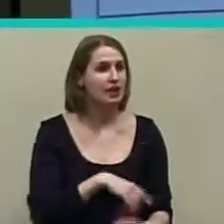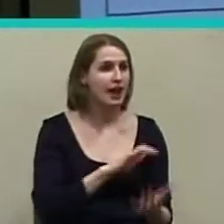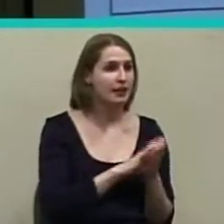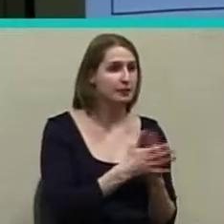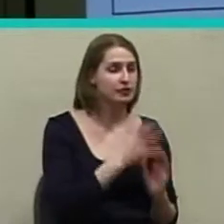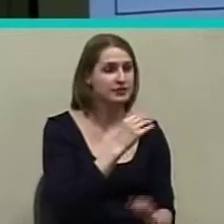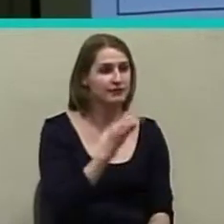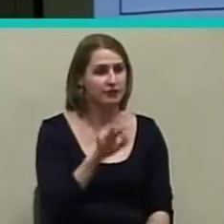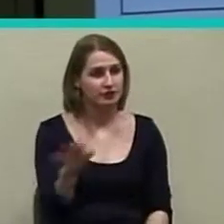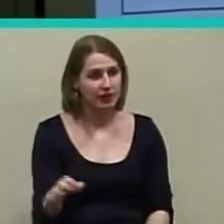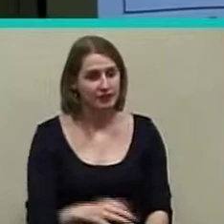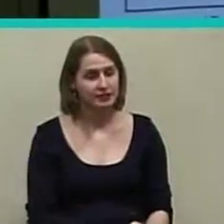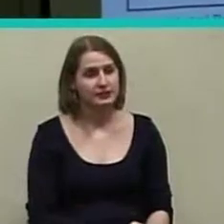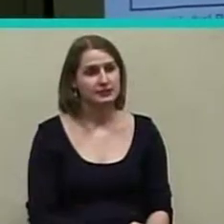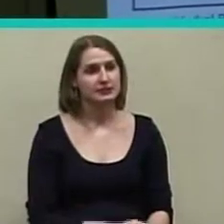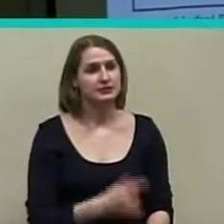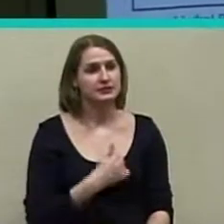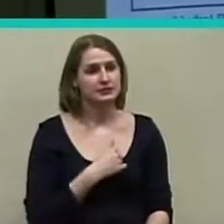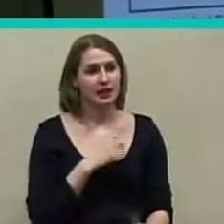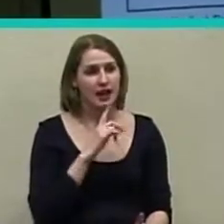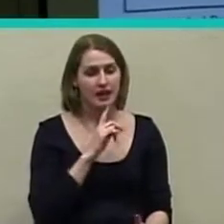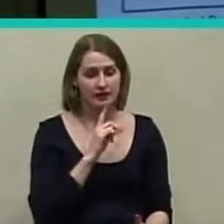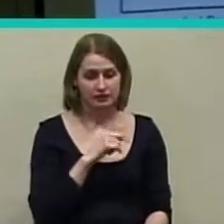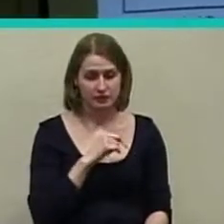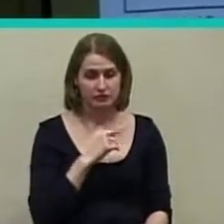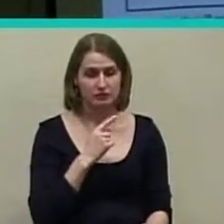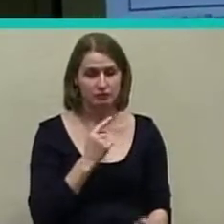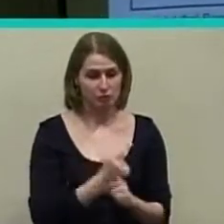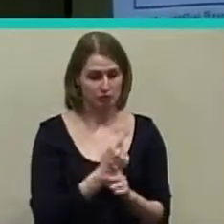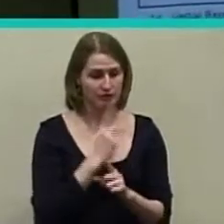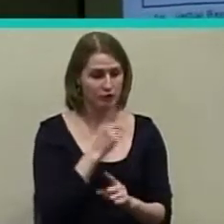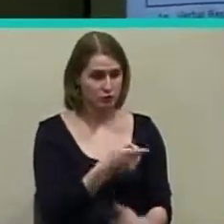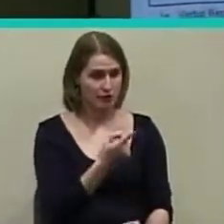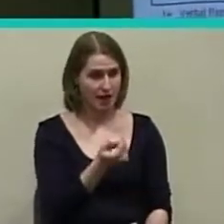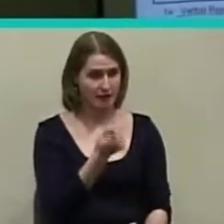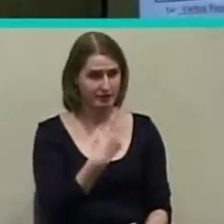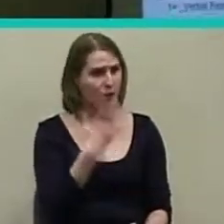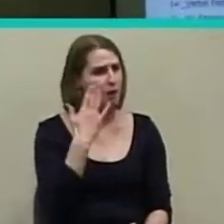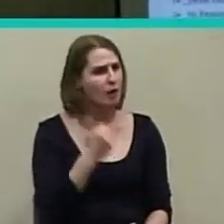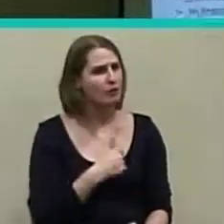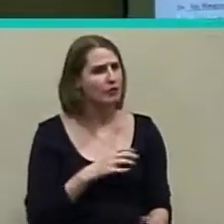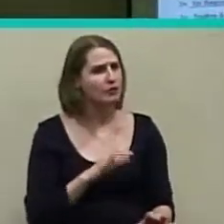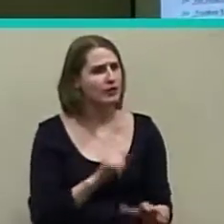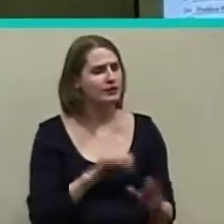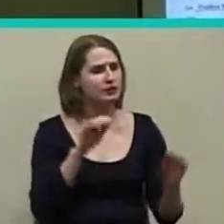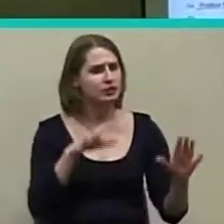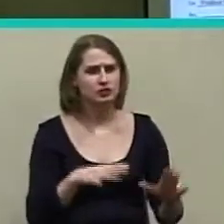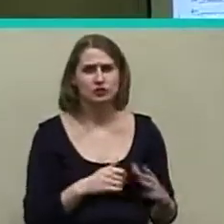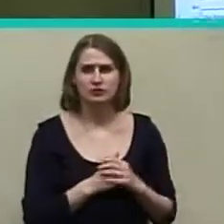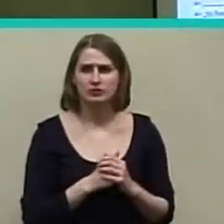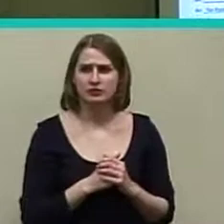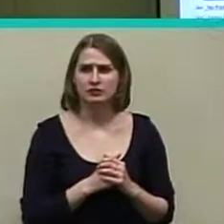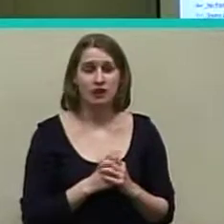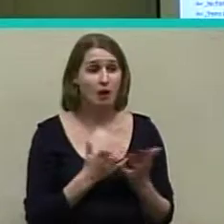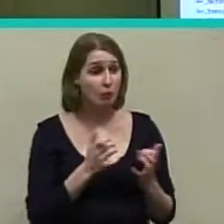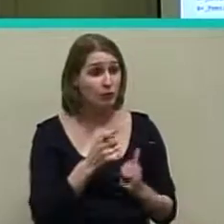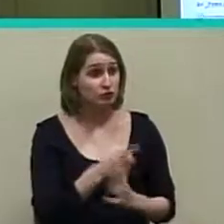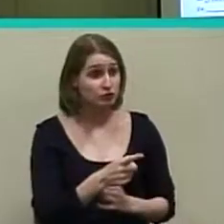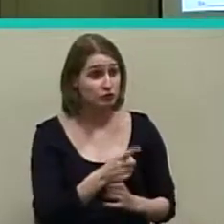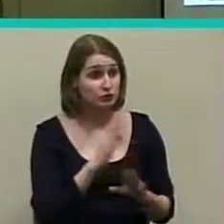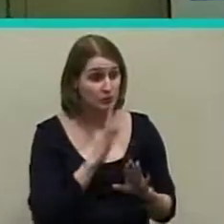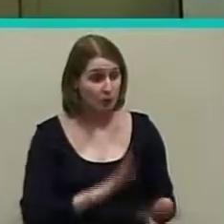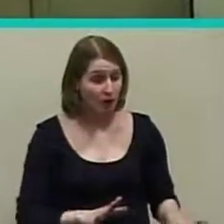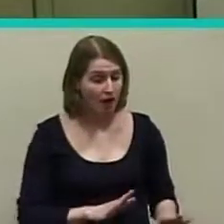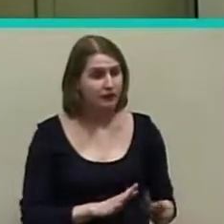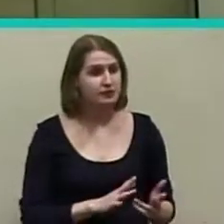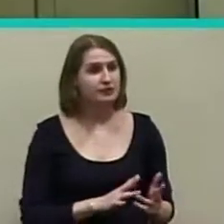fries. I answer you as though it's perfectly appropriate for you to ask that. Why would I do that as a teacher? I'm trying to teach history here, and if